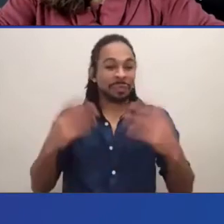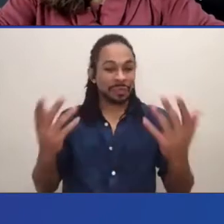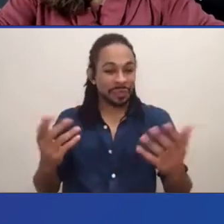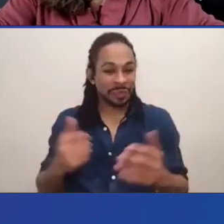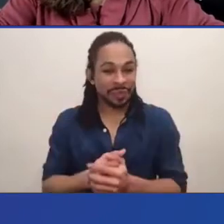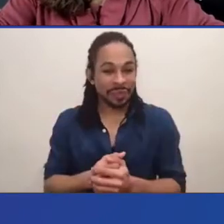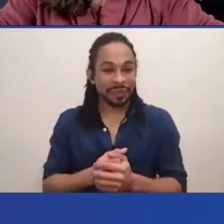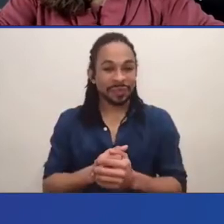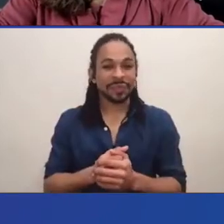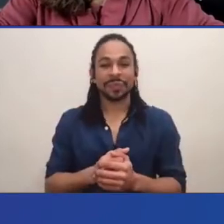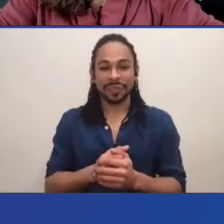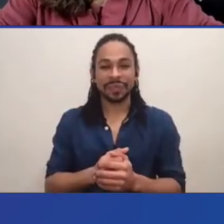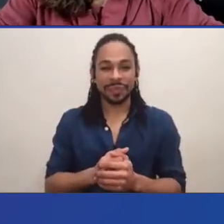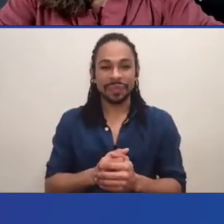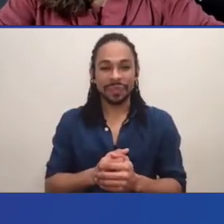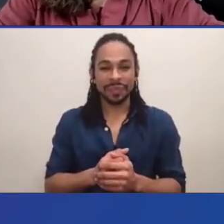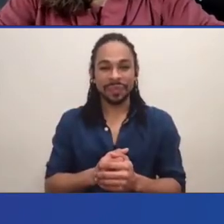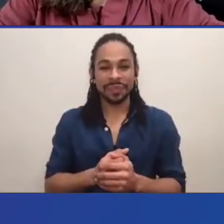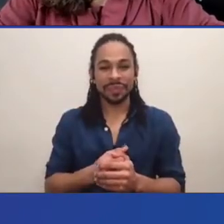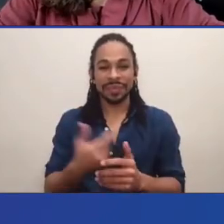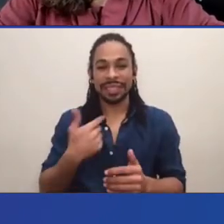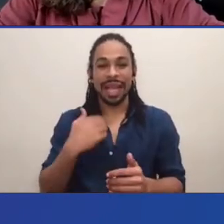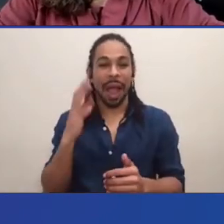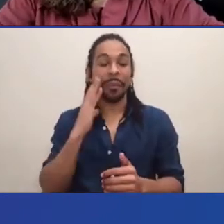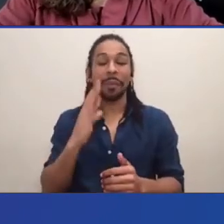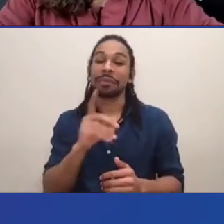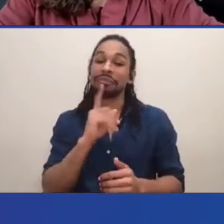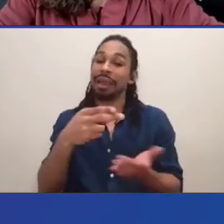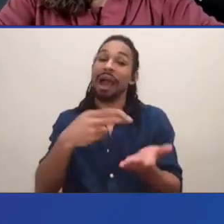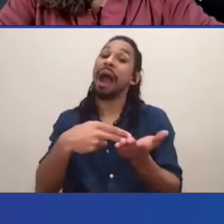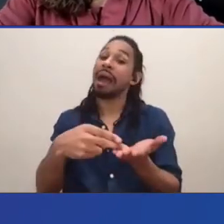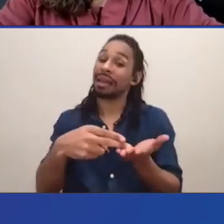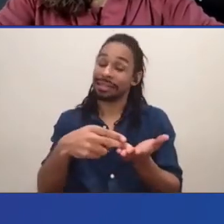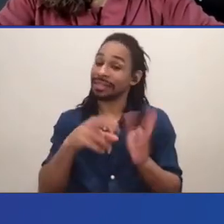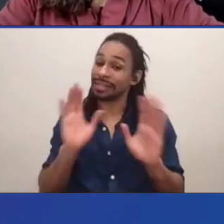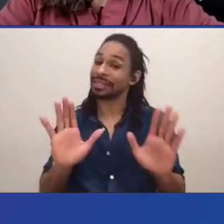You know, I think this is a really. I'm just going to be really, really honest here.